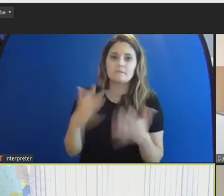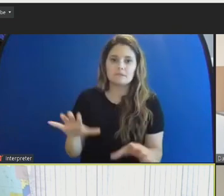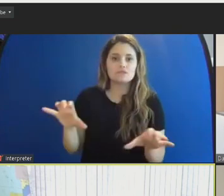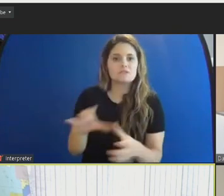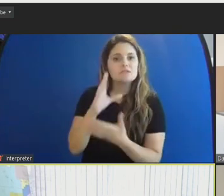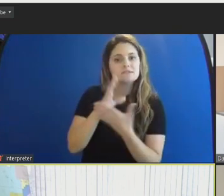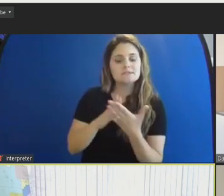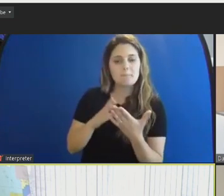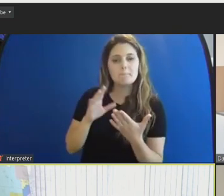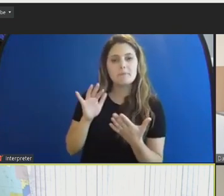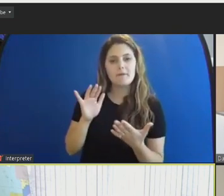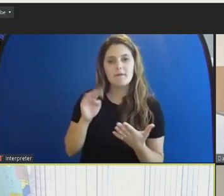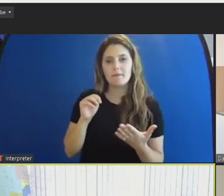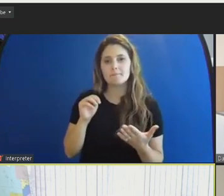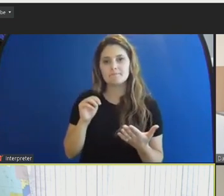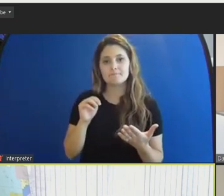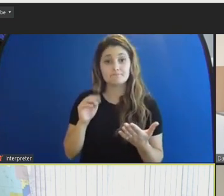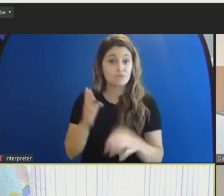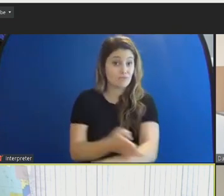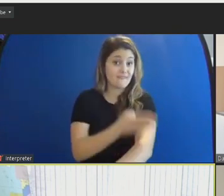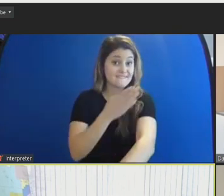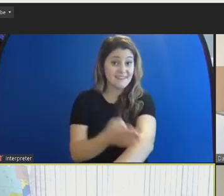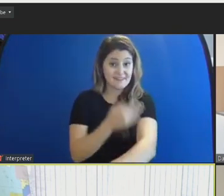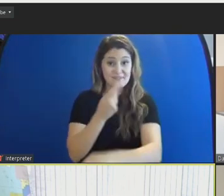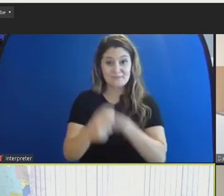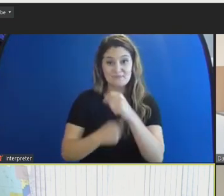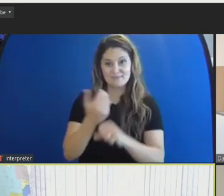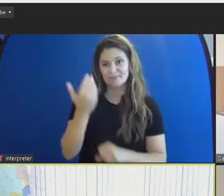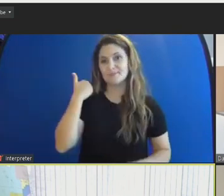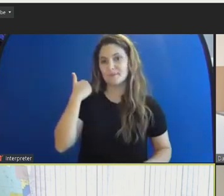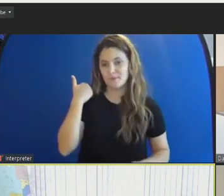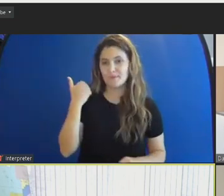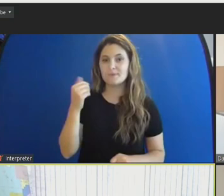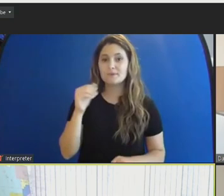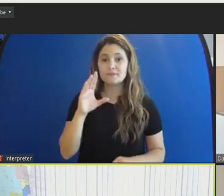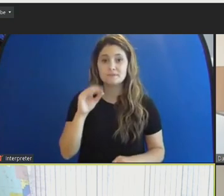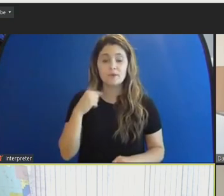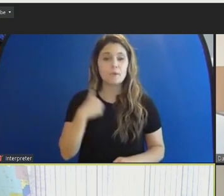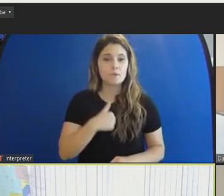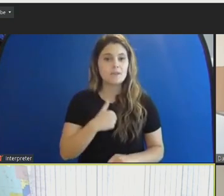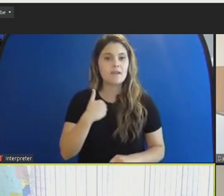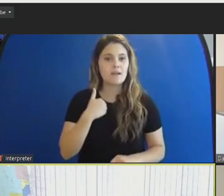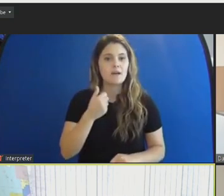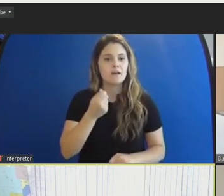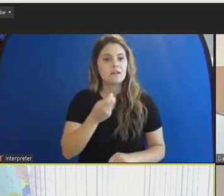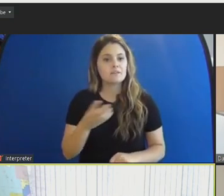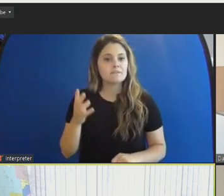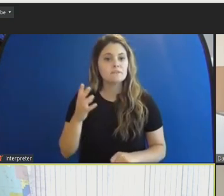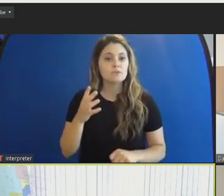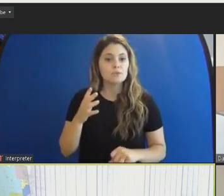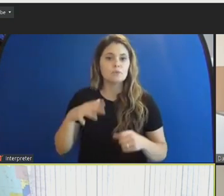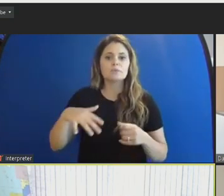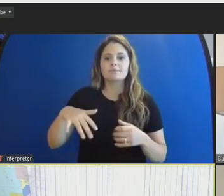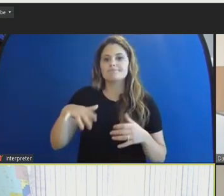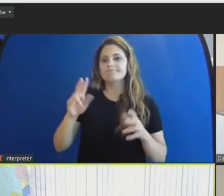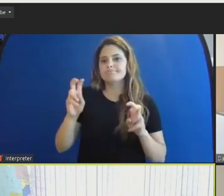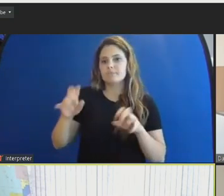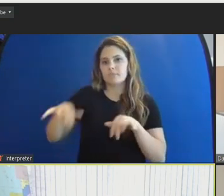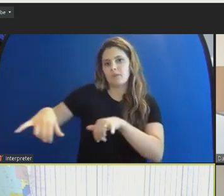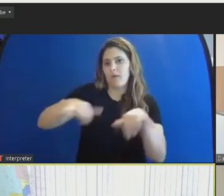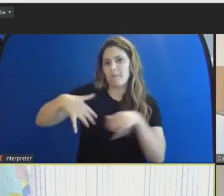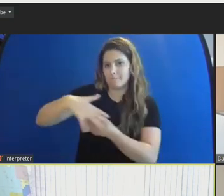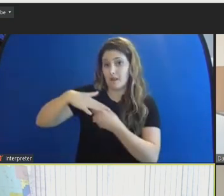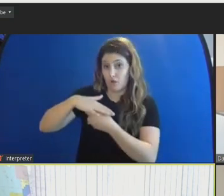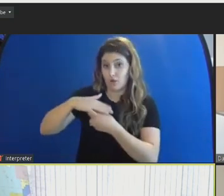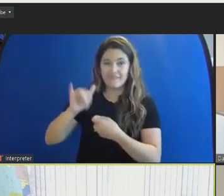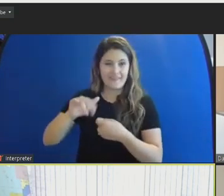some renovating a couple of years ago, and we have a couple of common areas is what they call them,